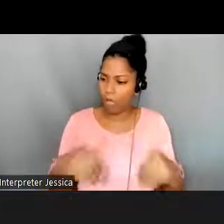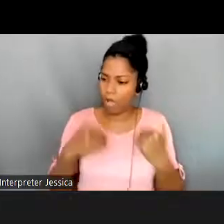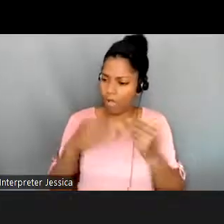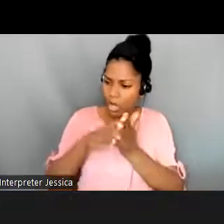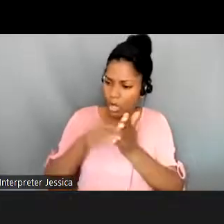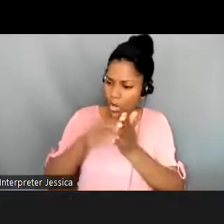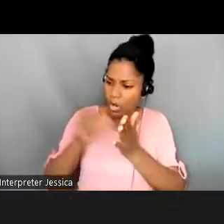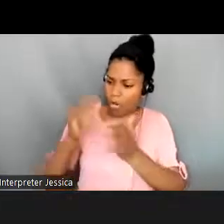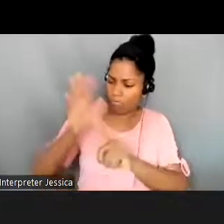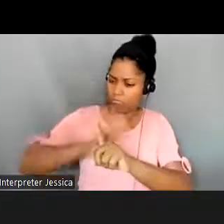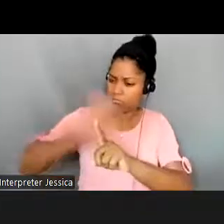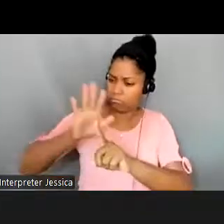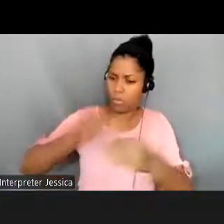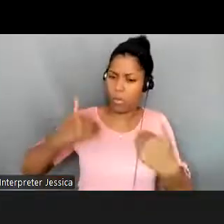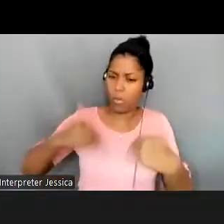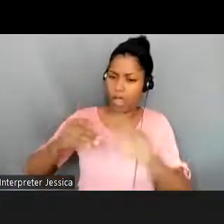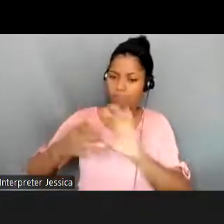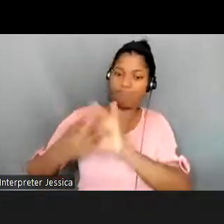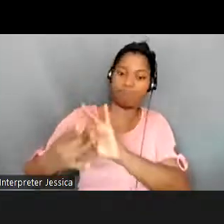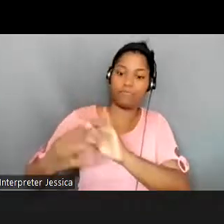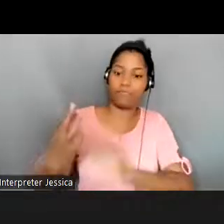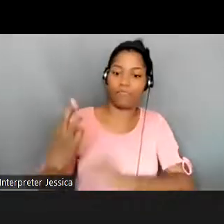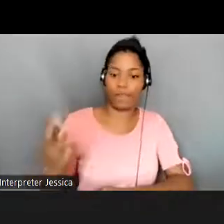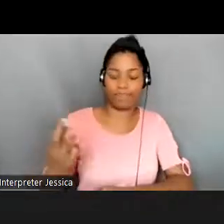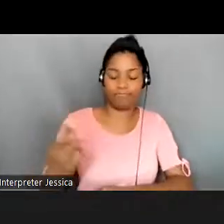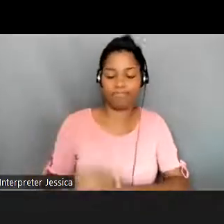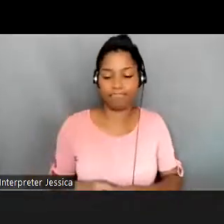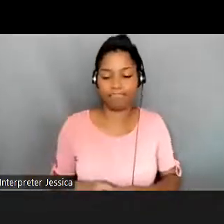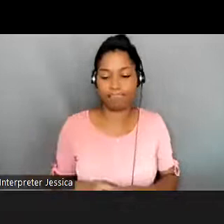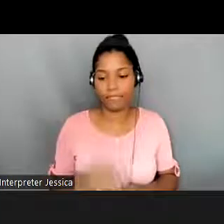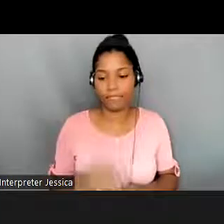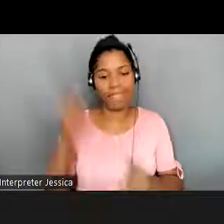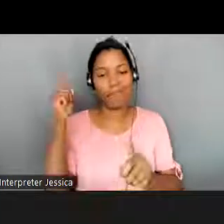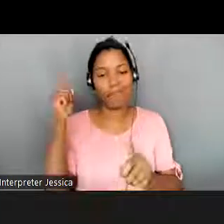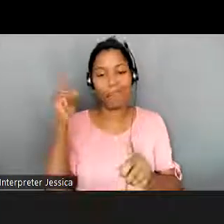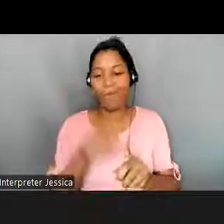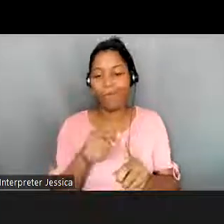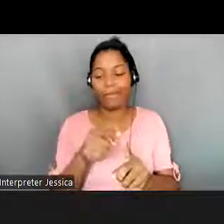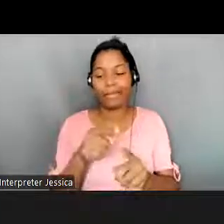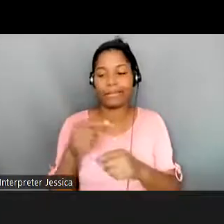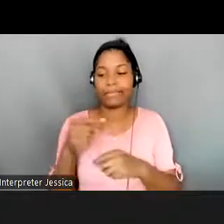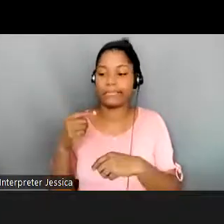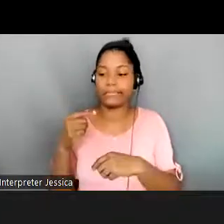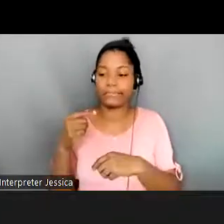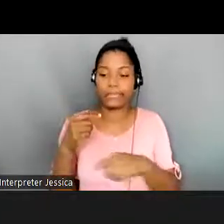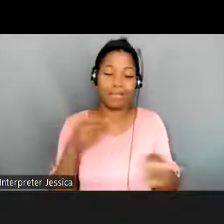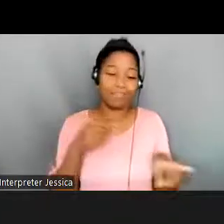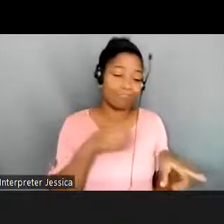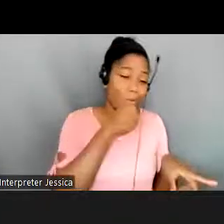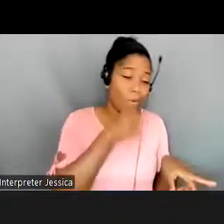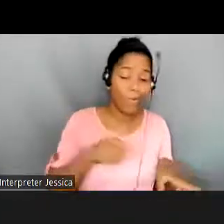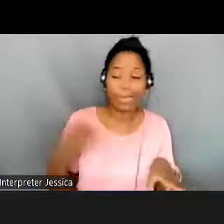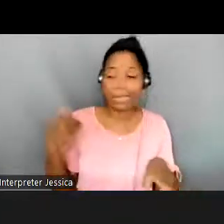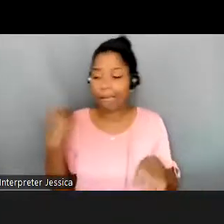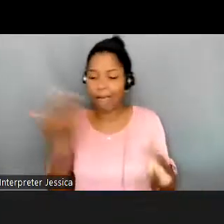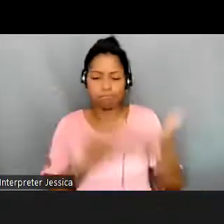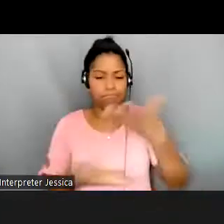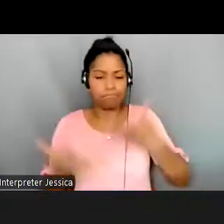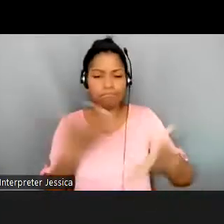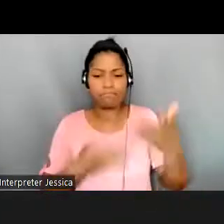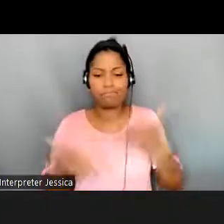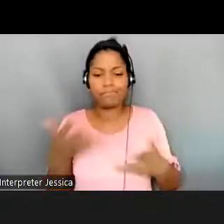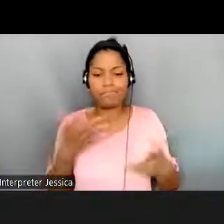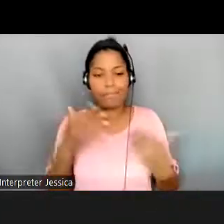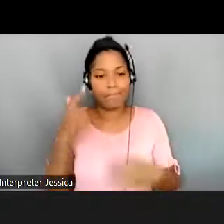their friends. So really, I think the bottom line with intergenerational programs, why I feel so deeply about them, is I